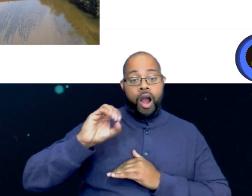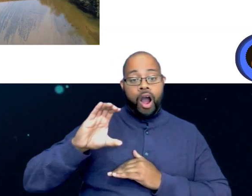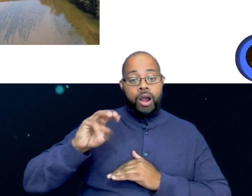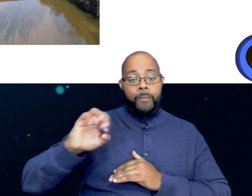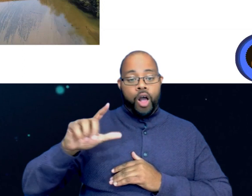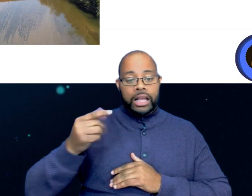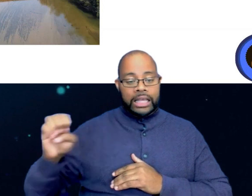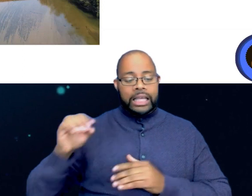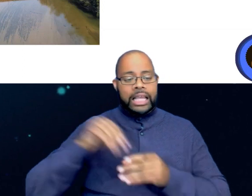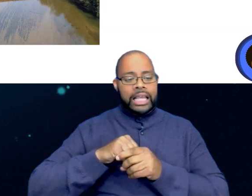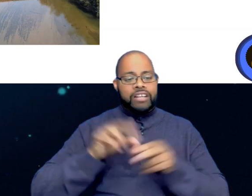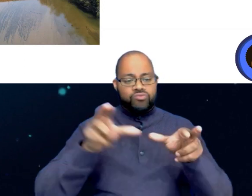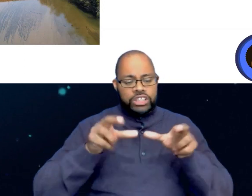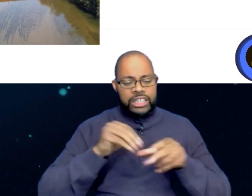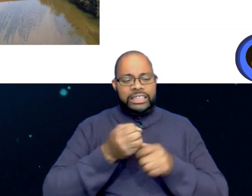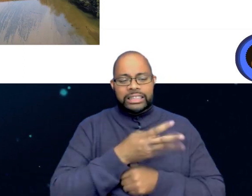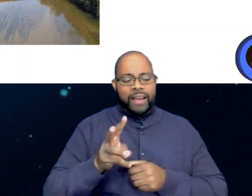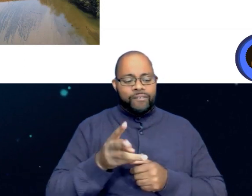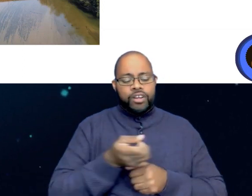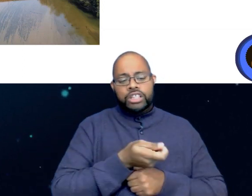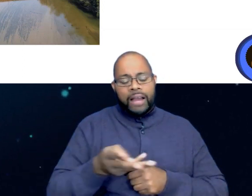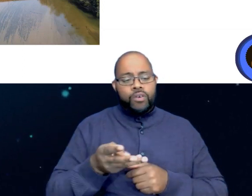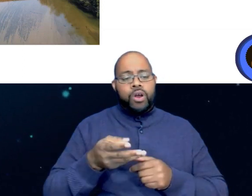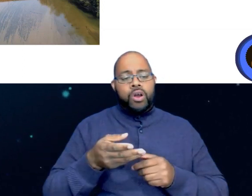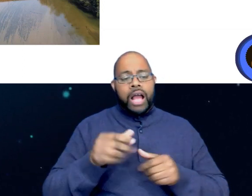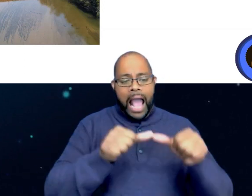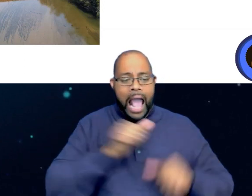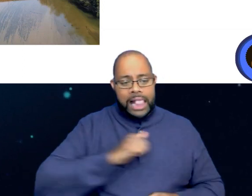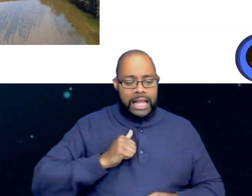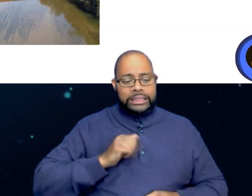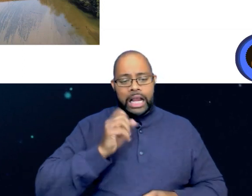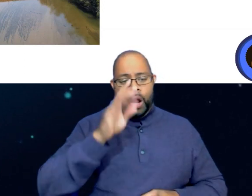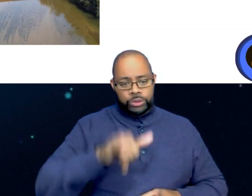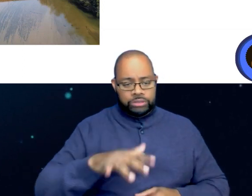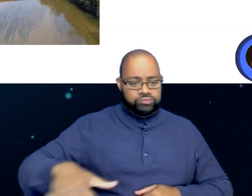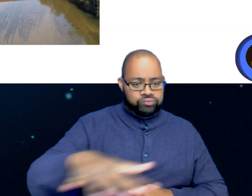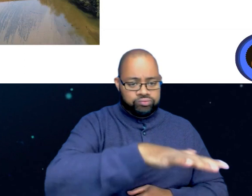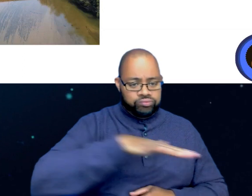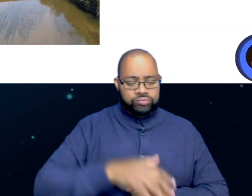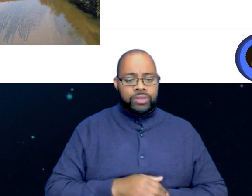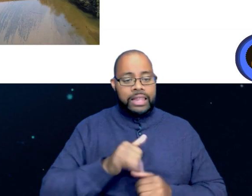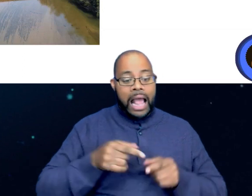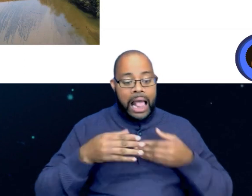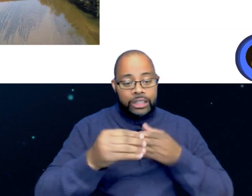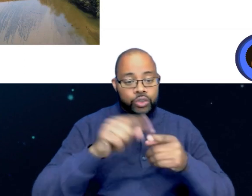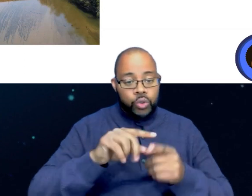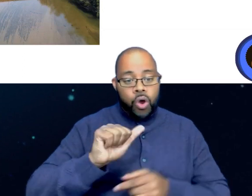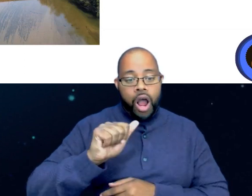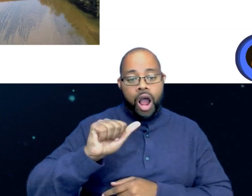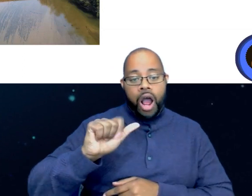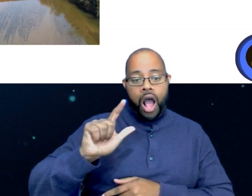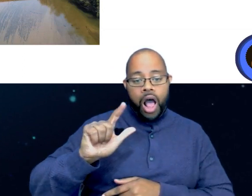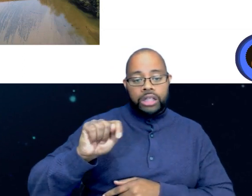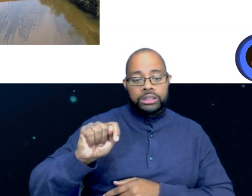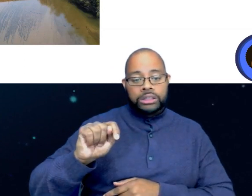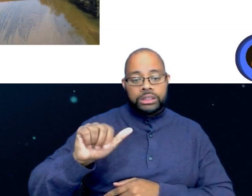within the Piedmont region in several metro Atlanta counties. The Okmulgee leads to the Altamaha River,